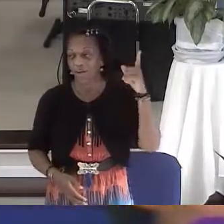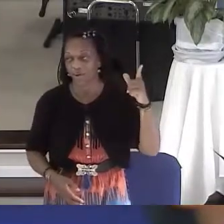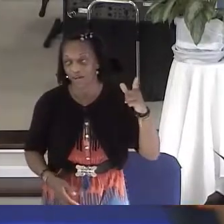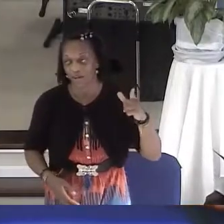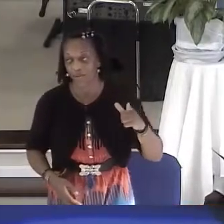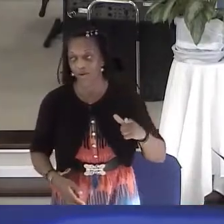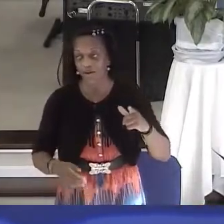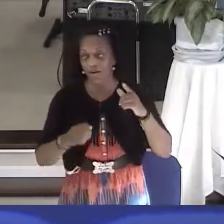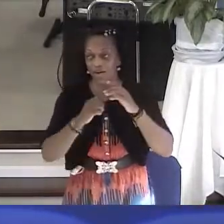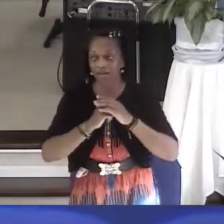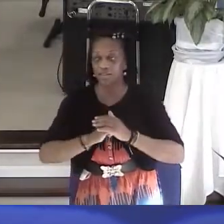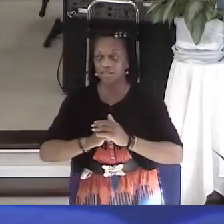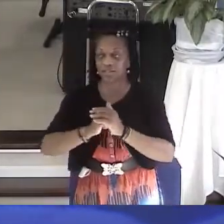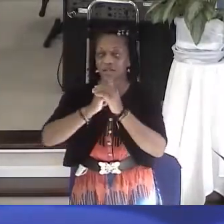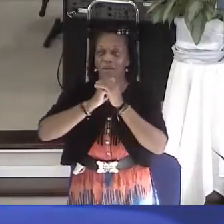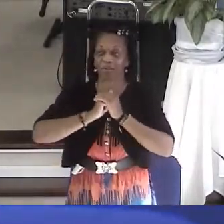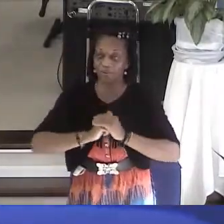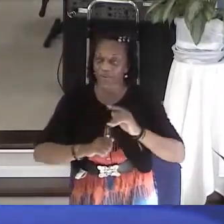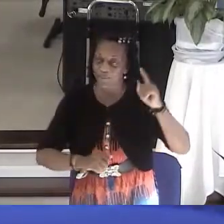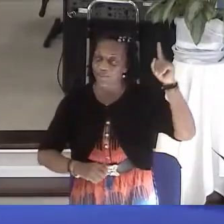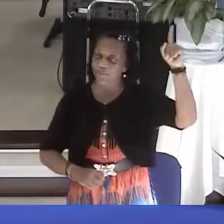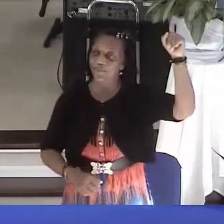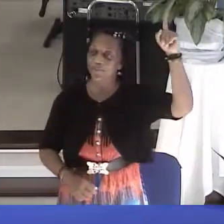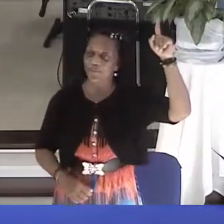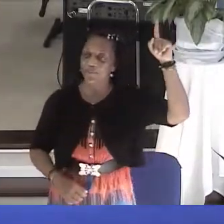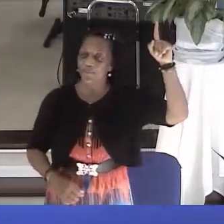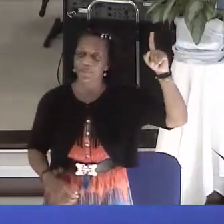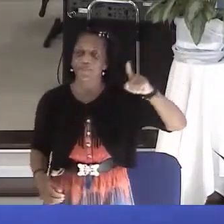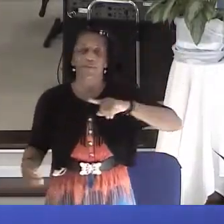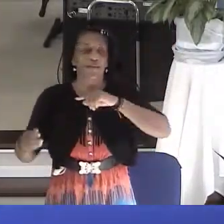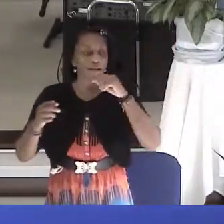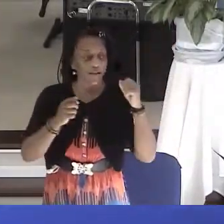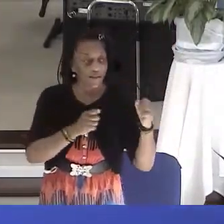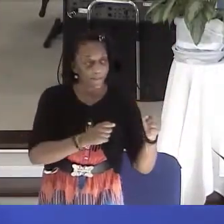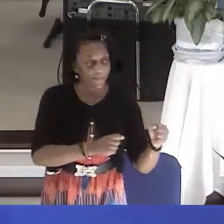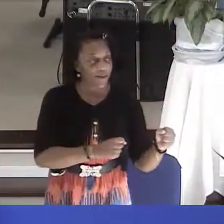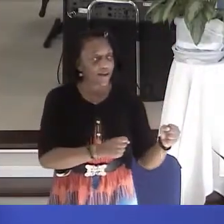I will worship you,